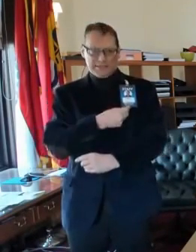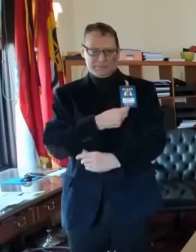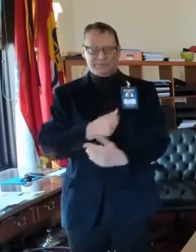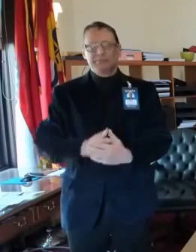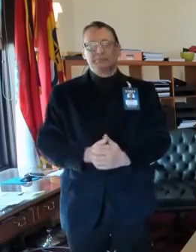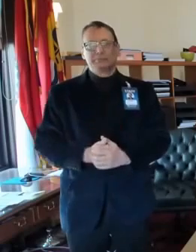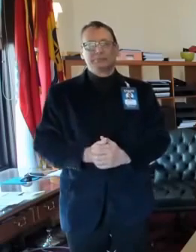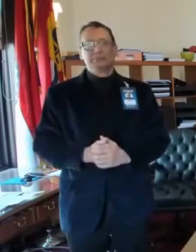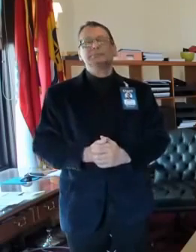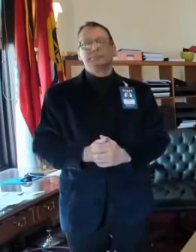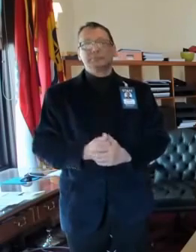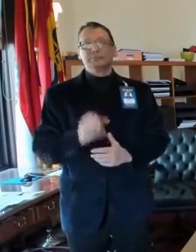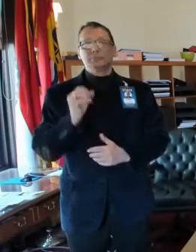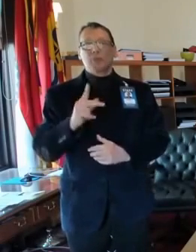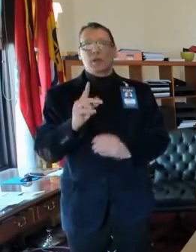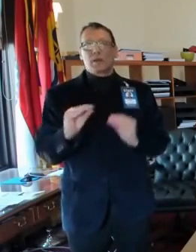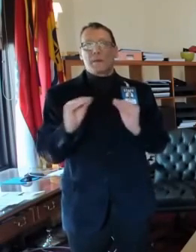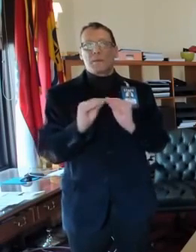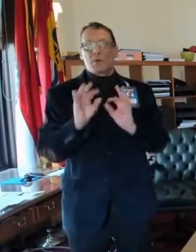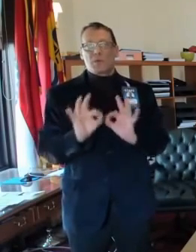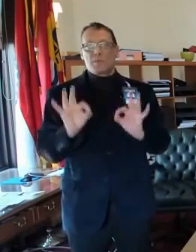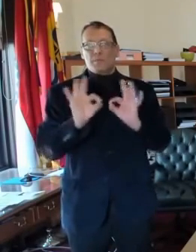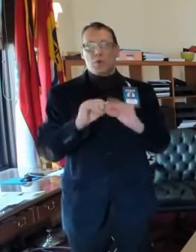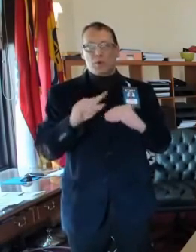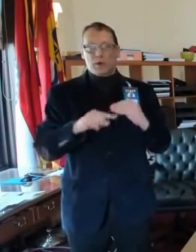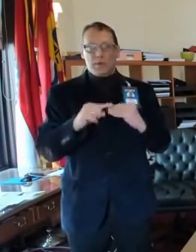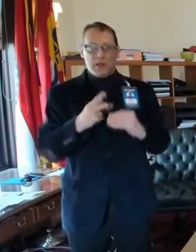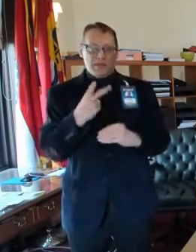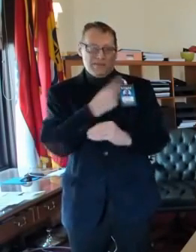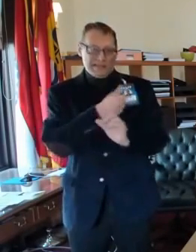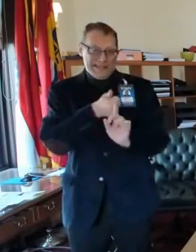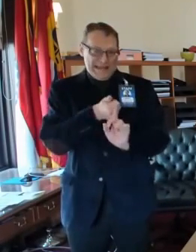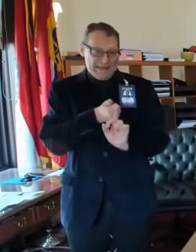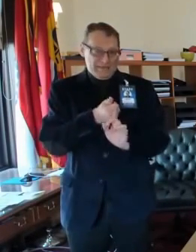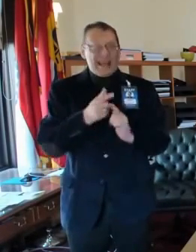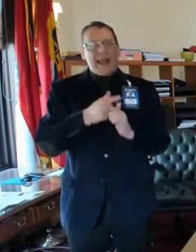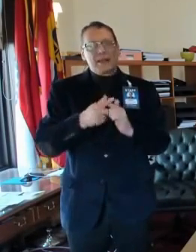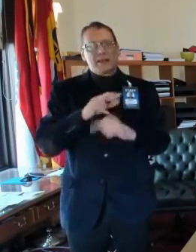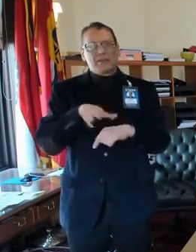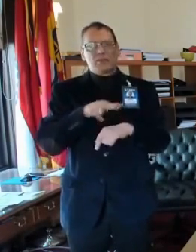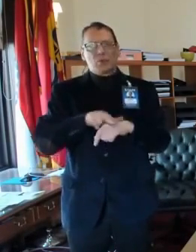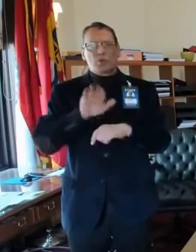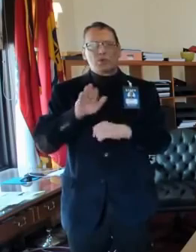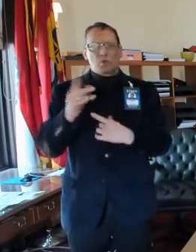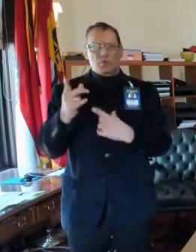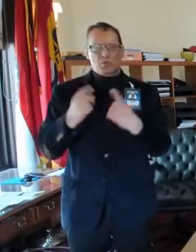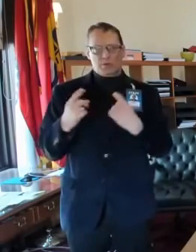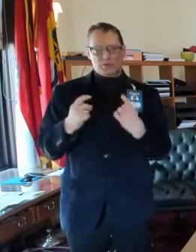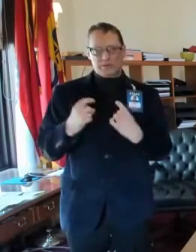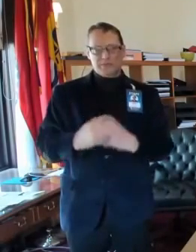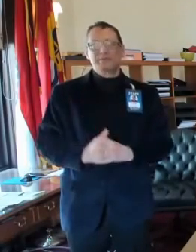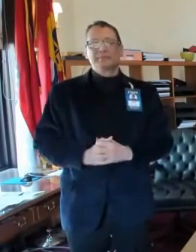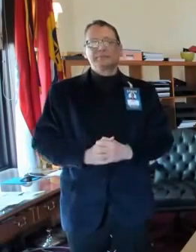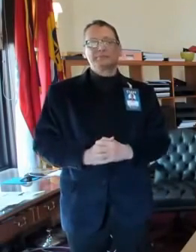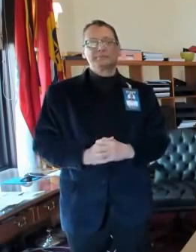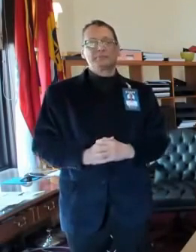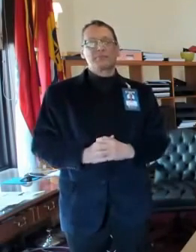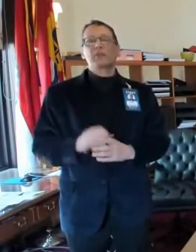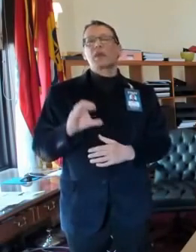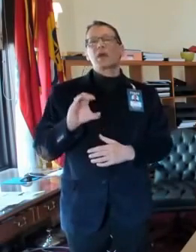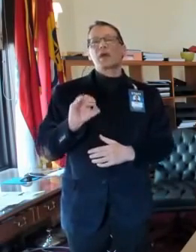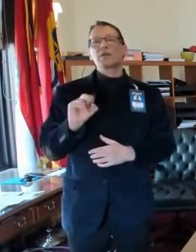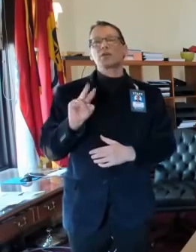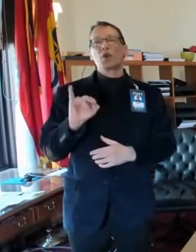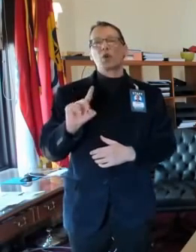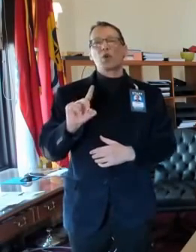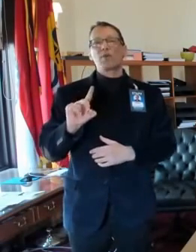and vaccinations, more importantly, and then, of course, we'll take your questions. So, COVID